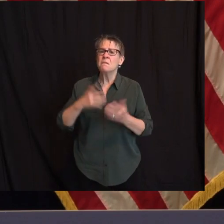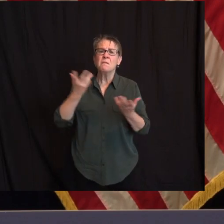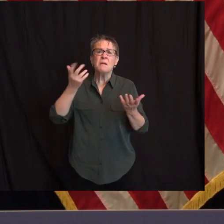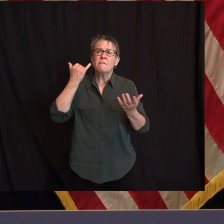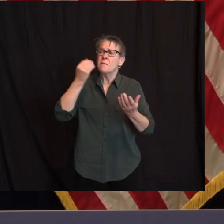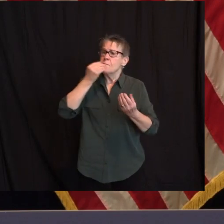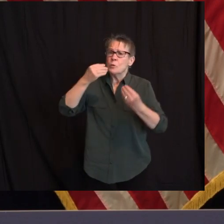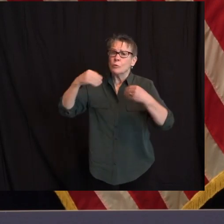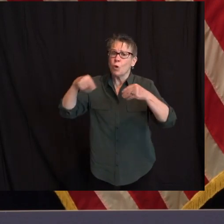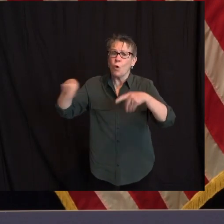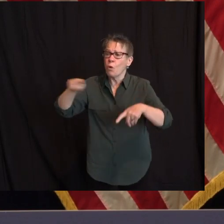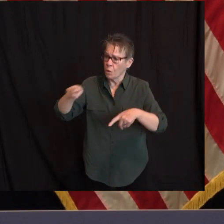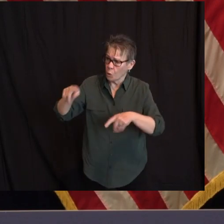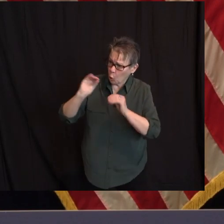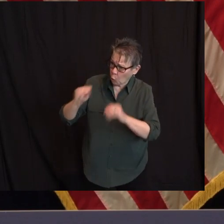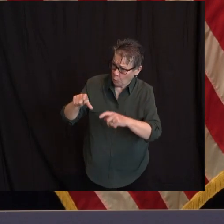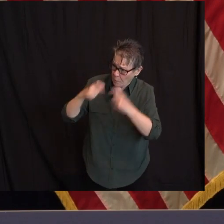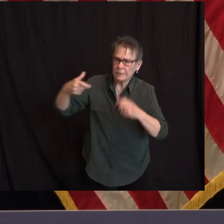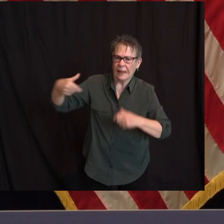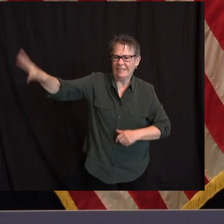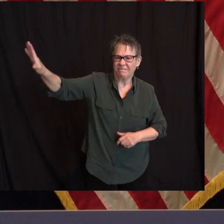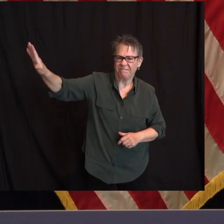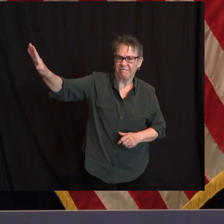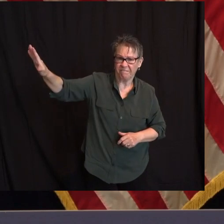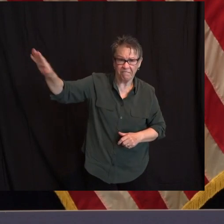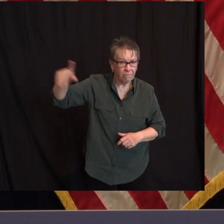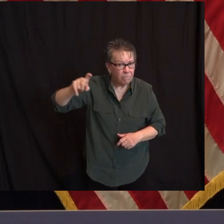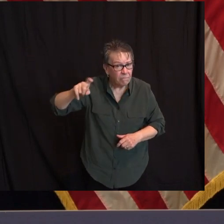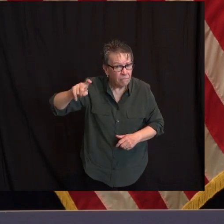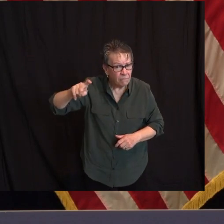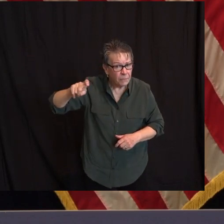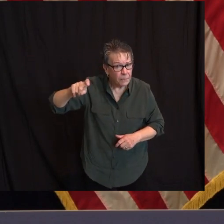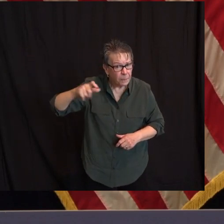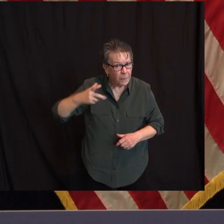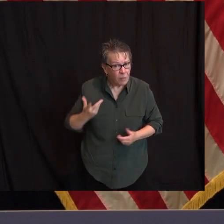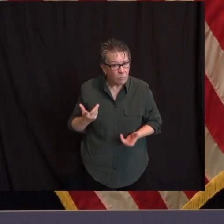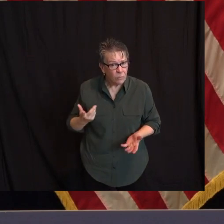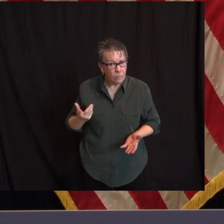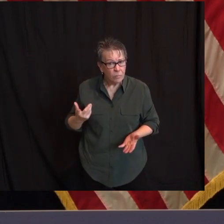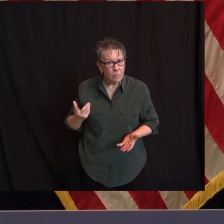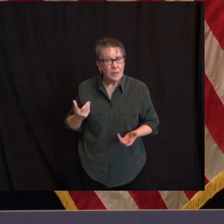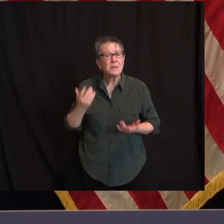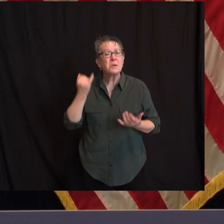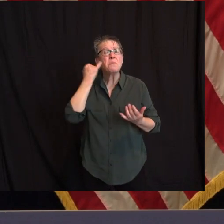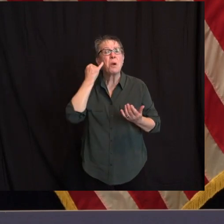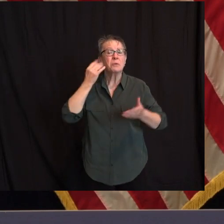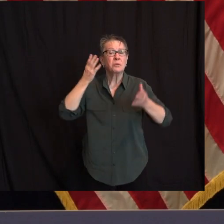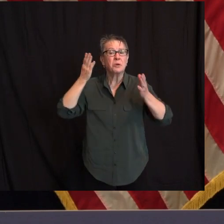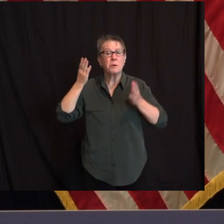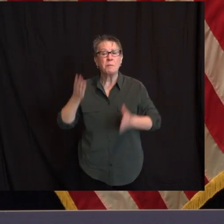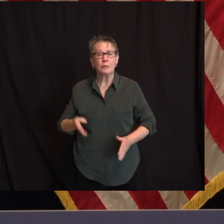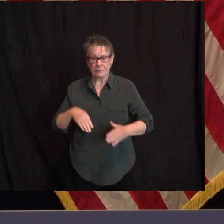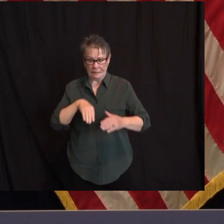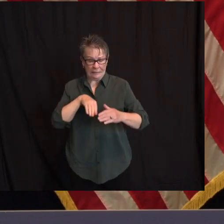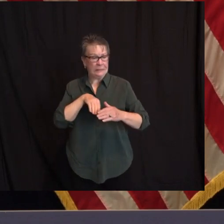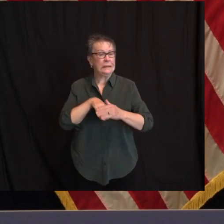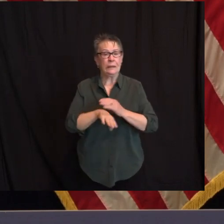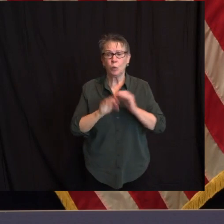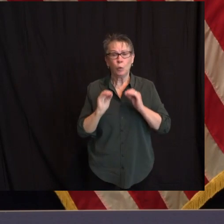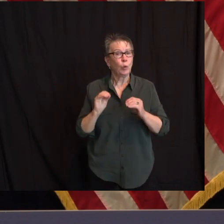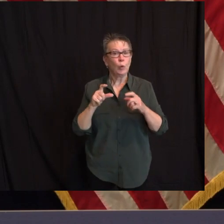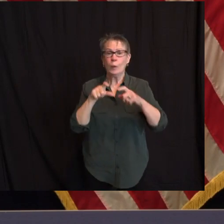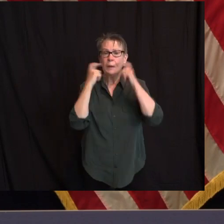entering a supermarket for medical or other reasons, the supermarket is to allow them access to the store, but they can limit their time or their